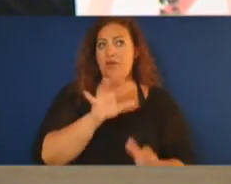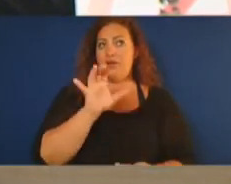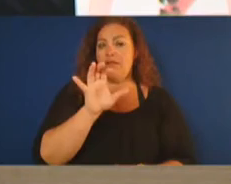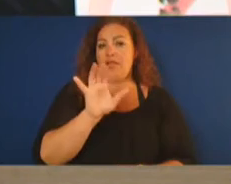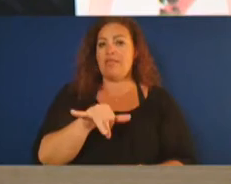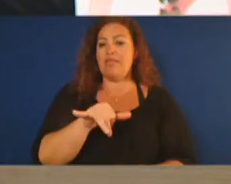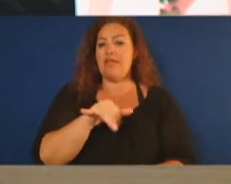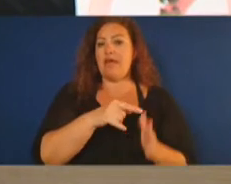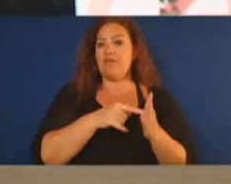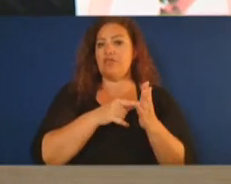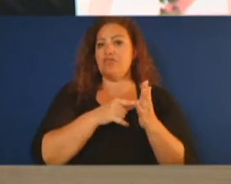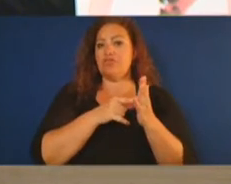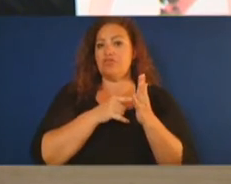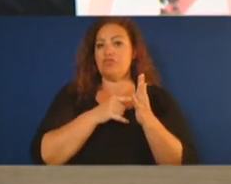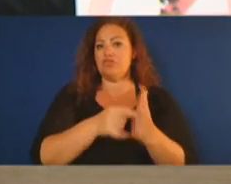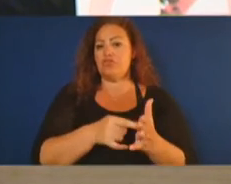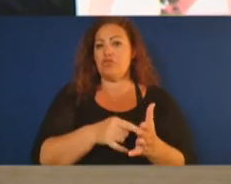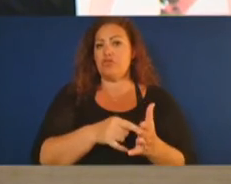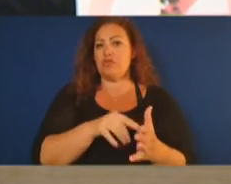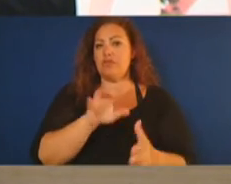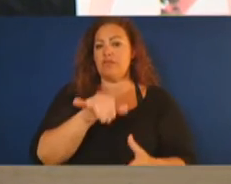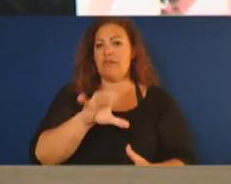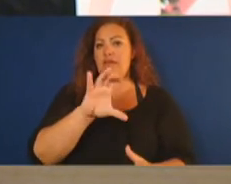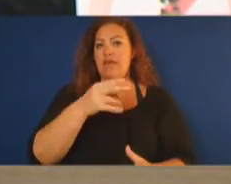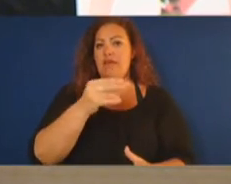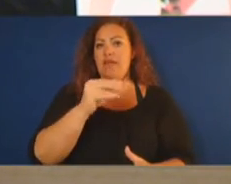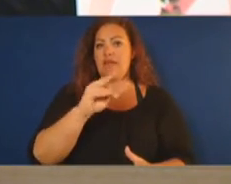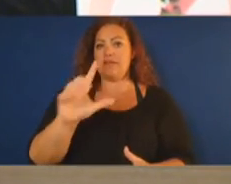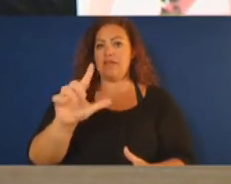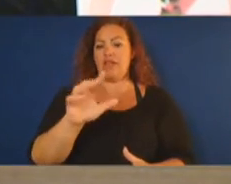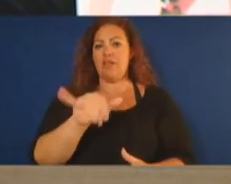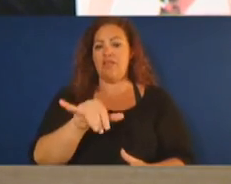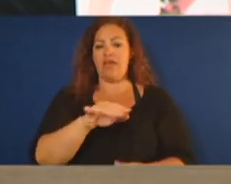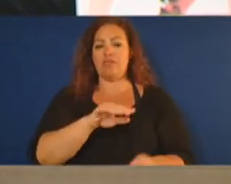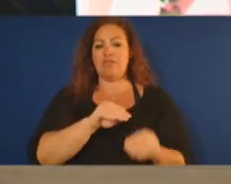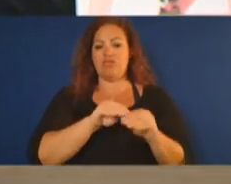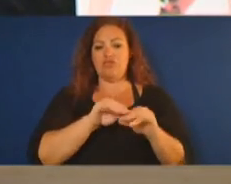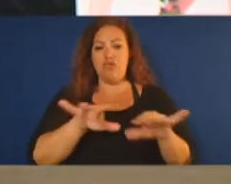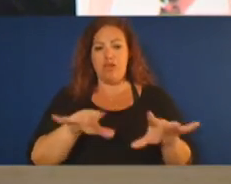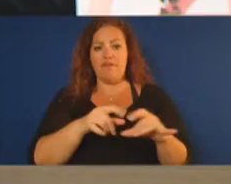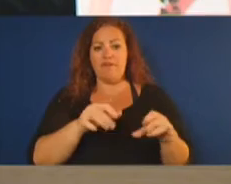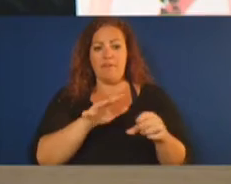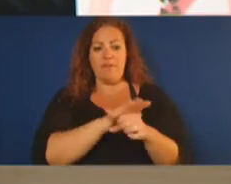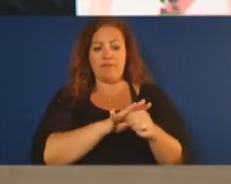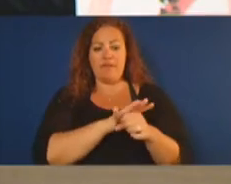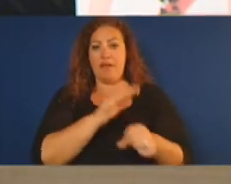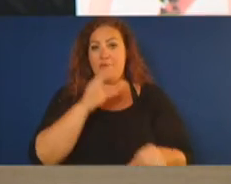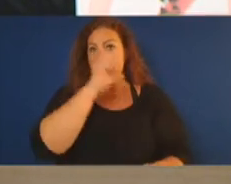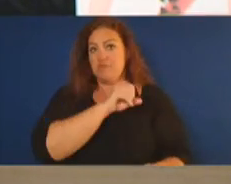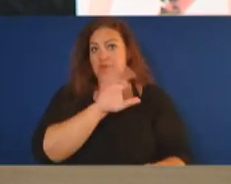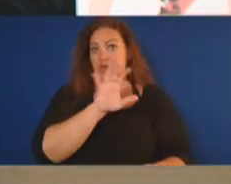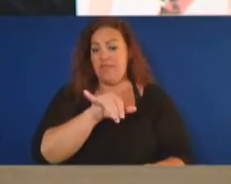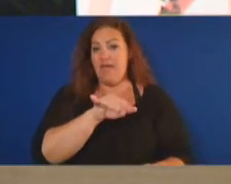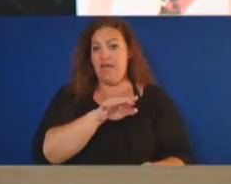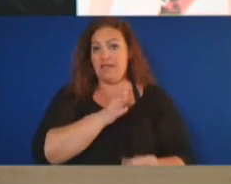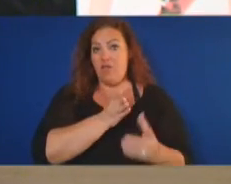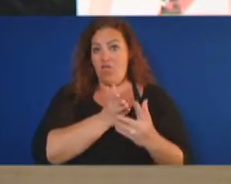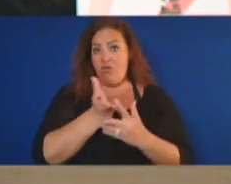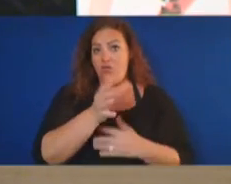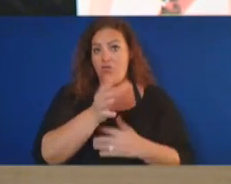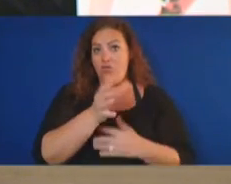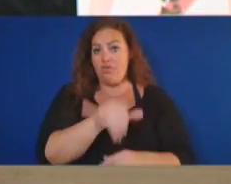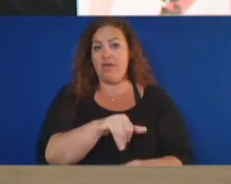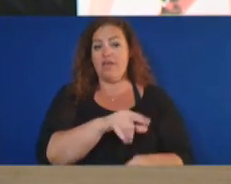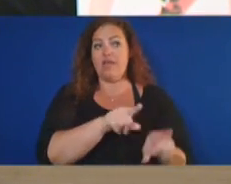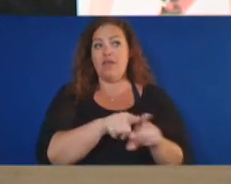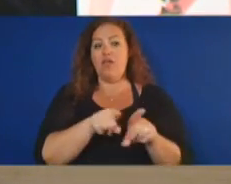the CH of Channel That's draining through the site there um I'm assuming that's probably where it drains through it also picks up water